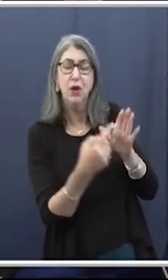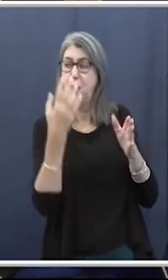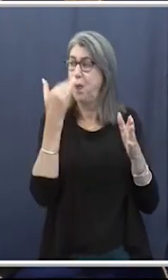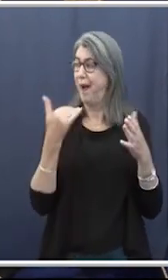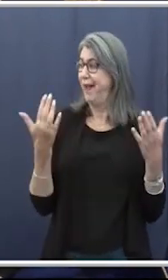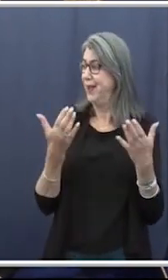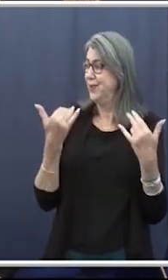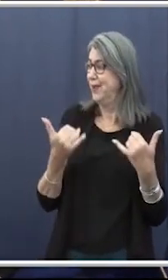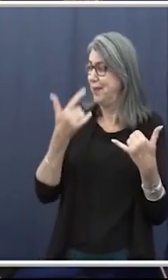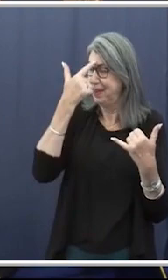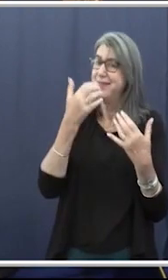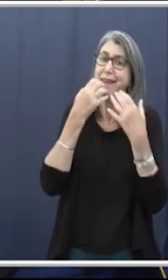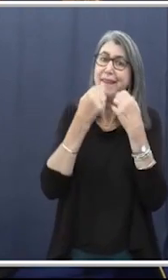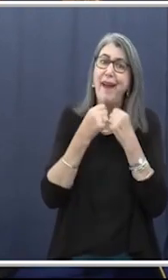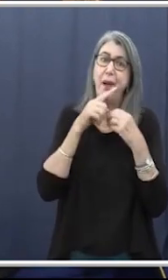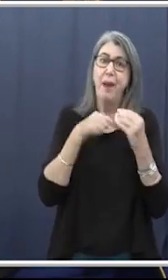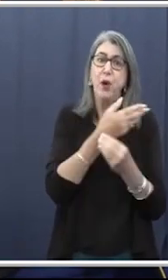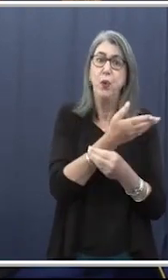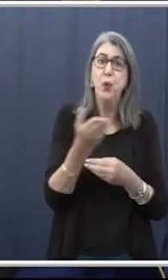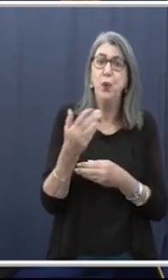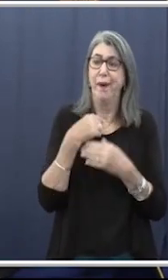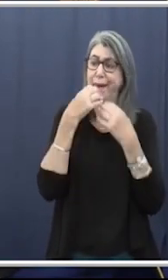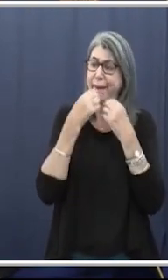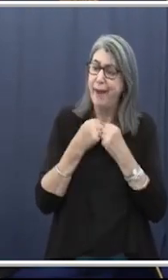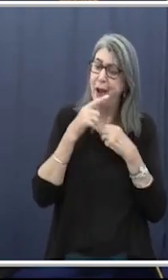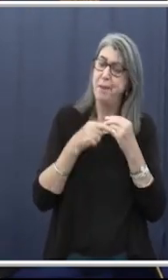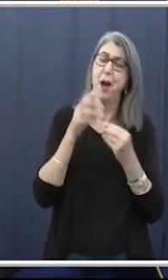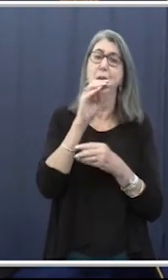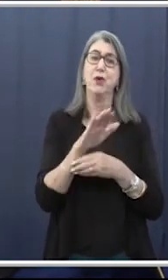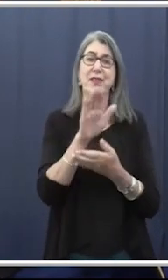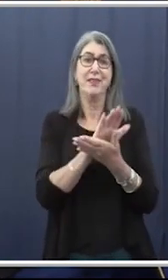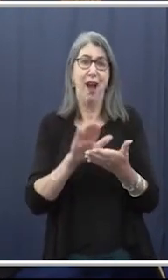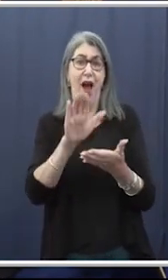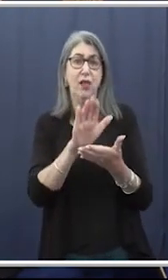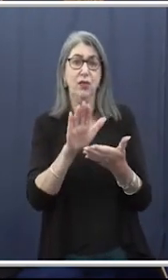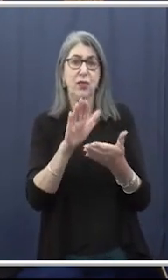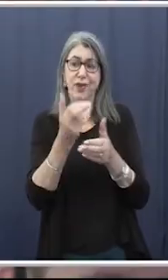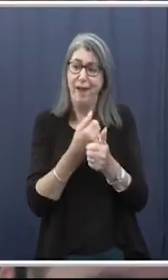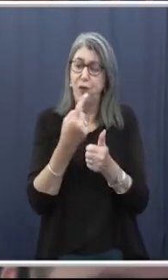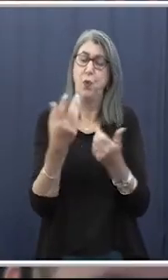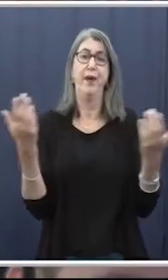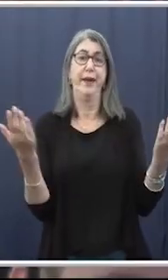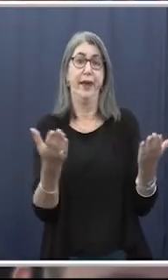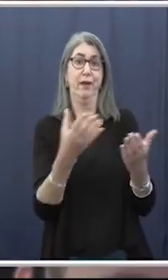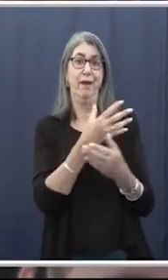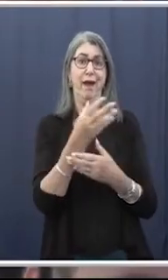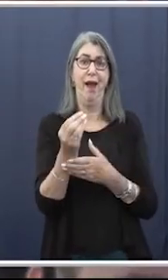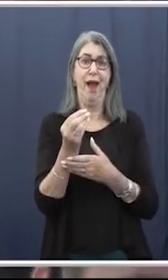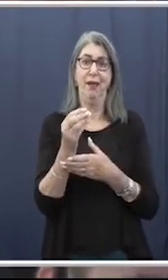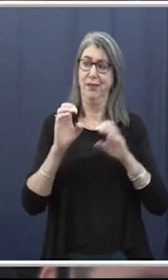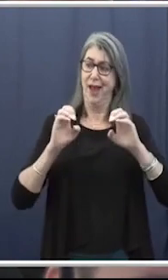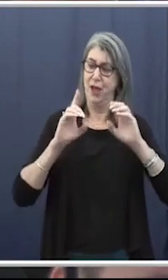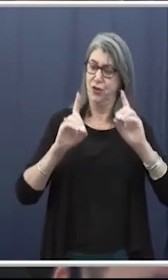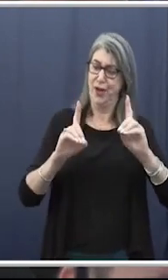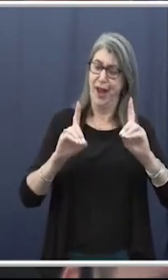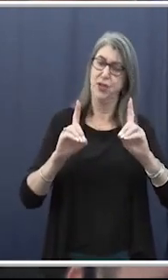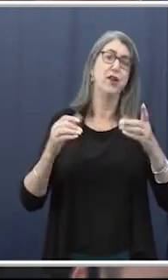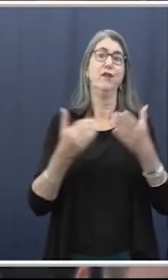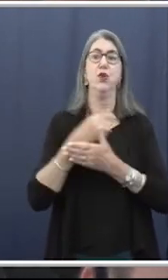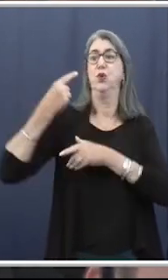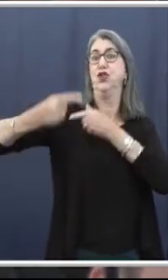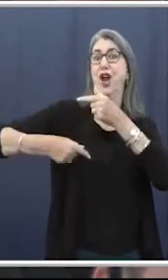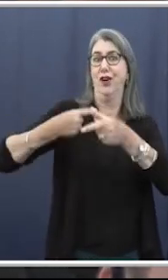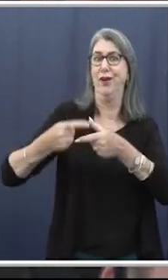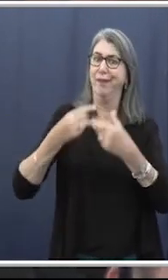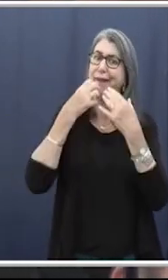here today, because I care about you, I care about Mercy College, everybody here, and the education of new